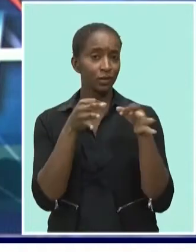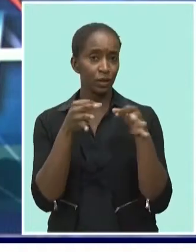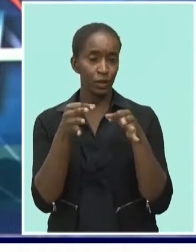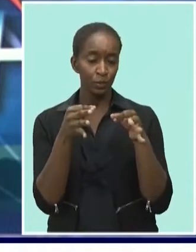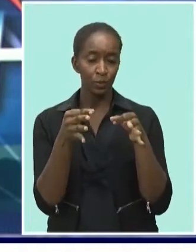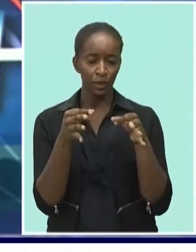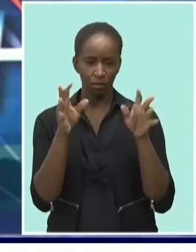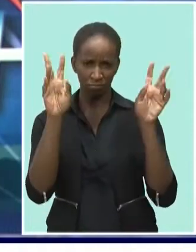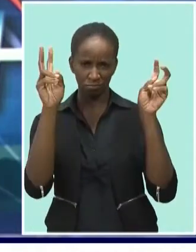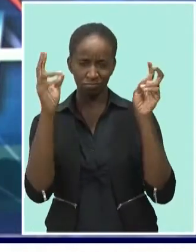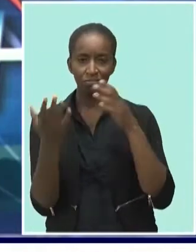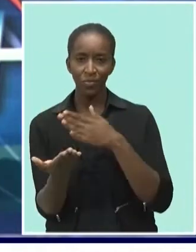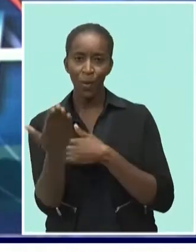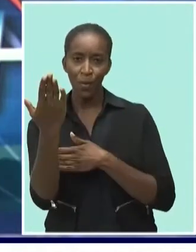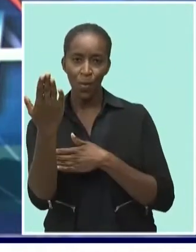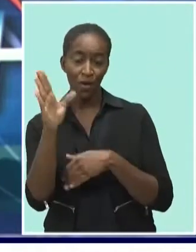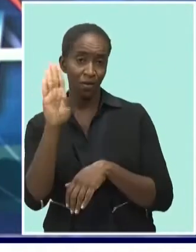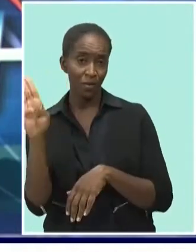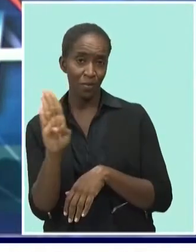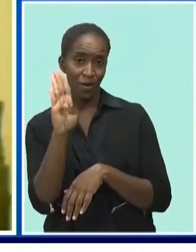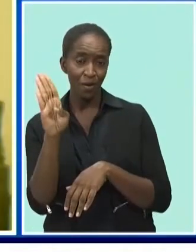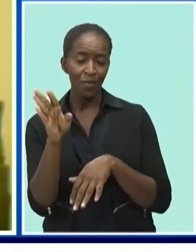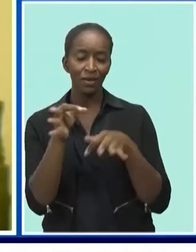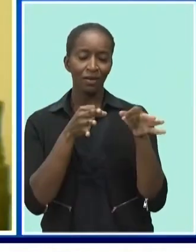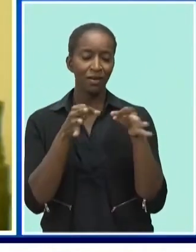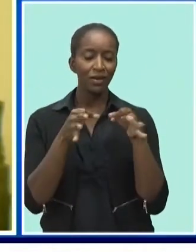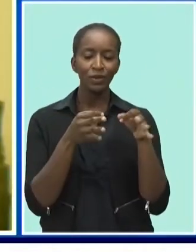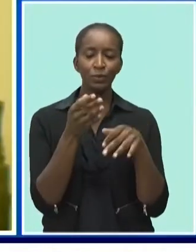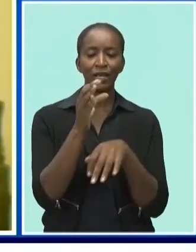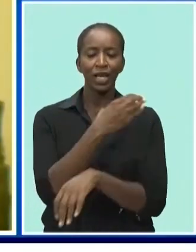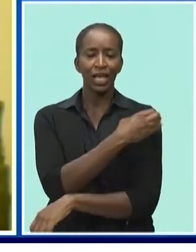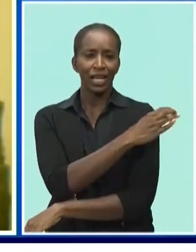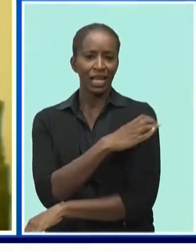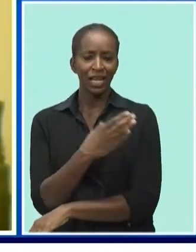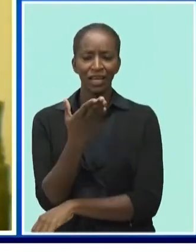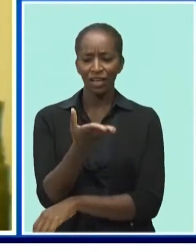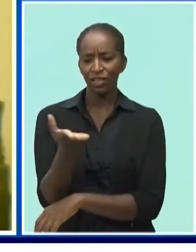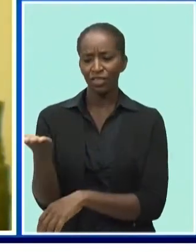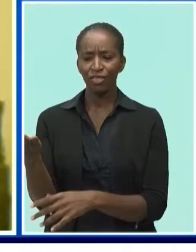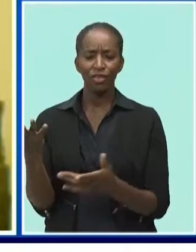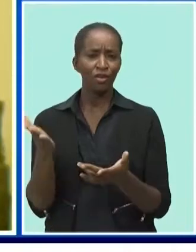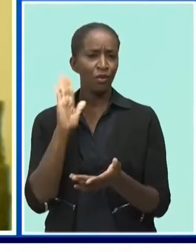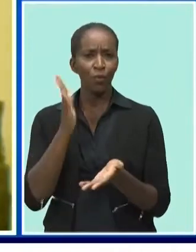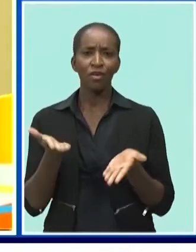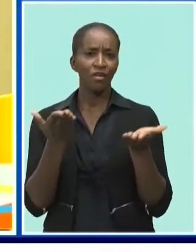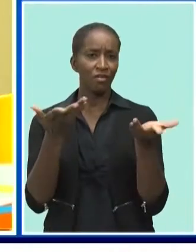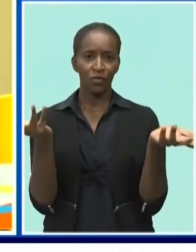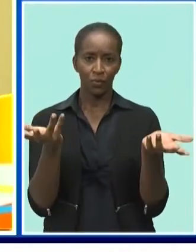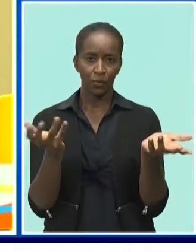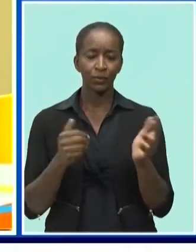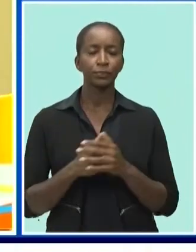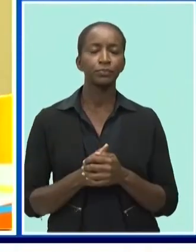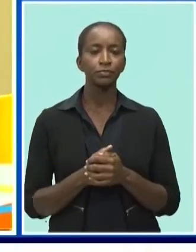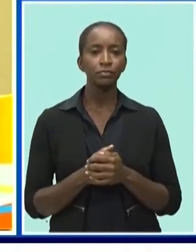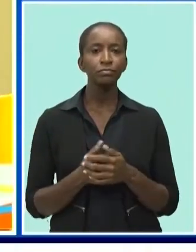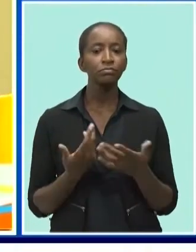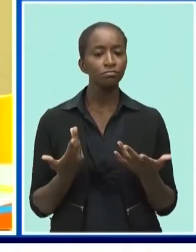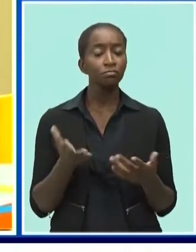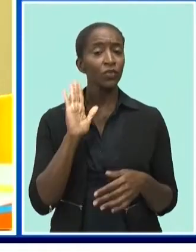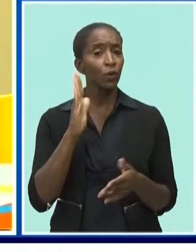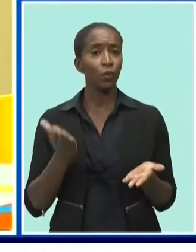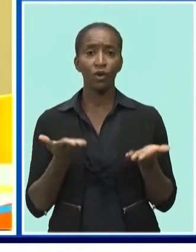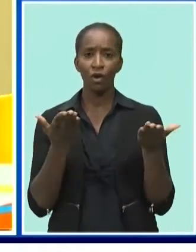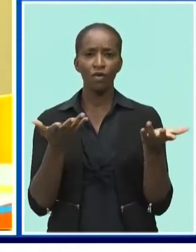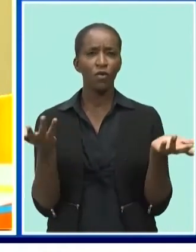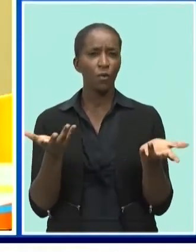Barbados. The services that will be available under the 24-hour service would usually be what we call our urgent care